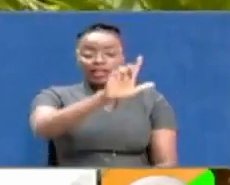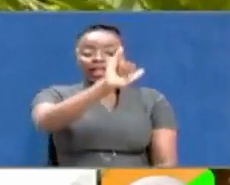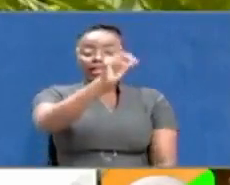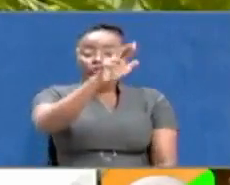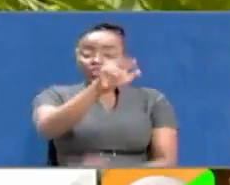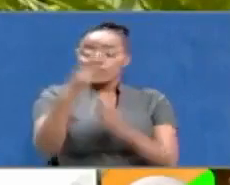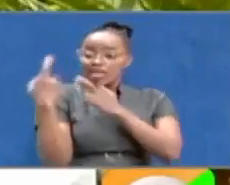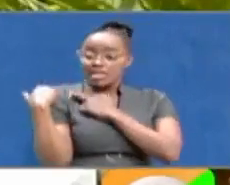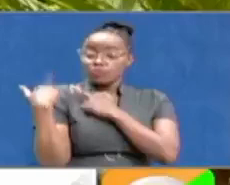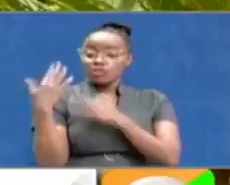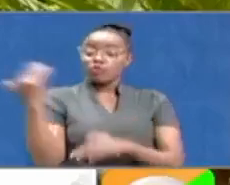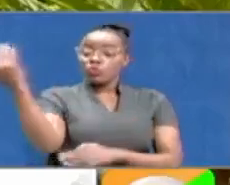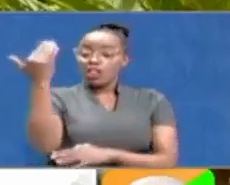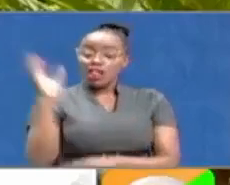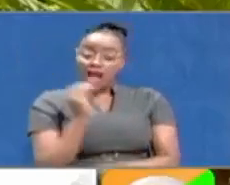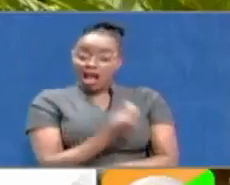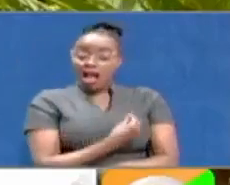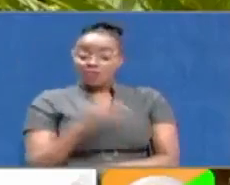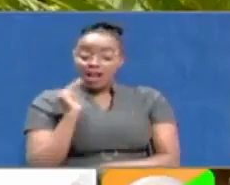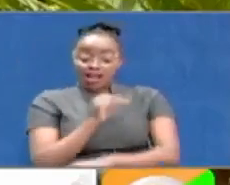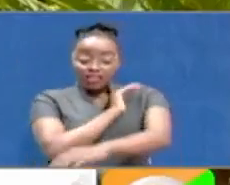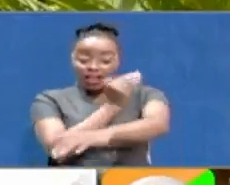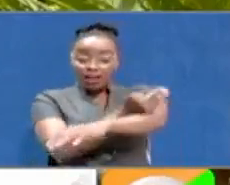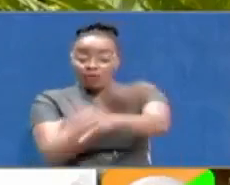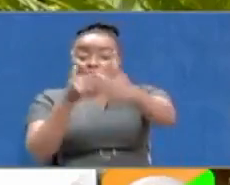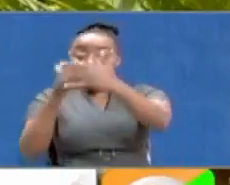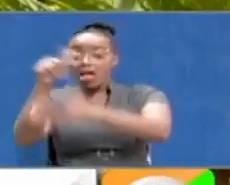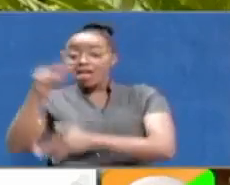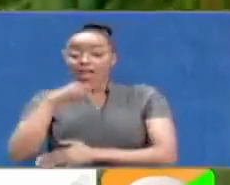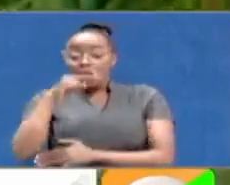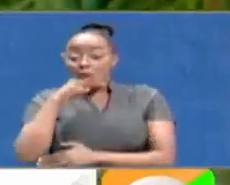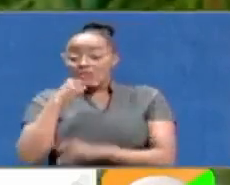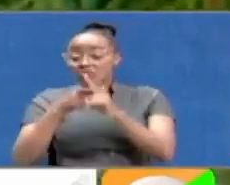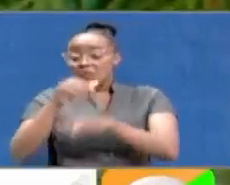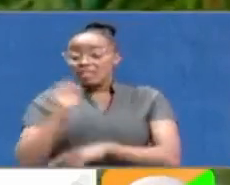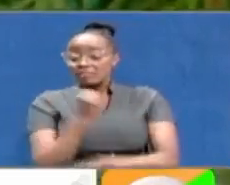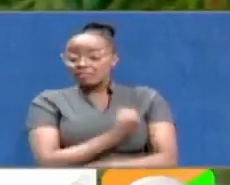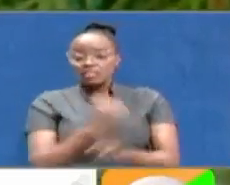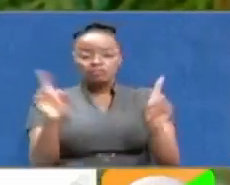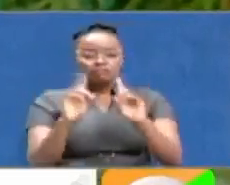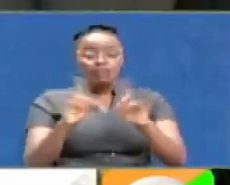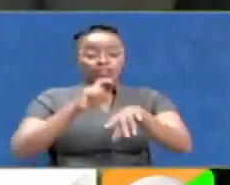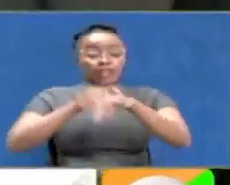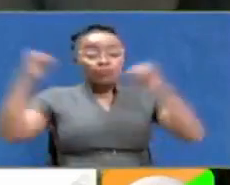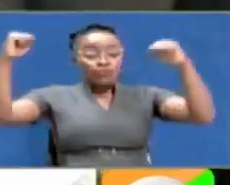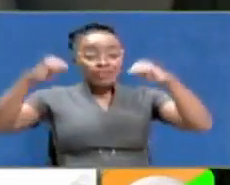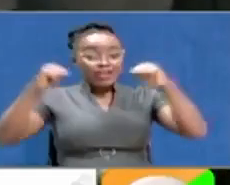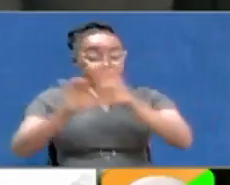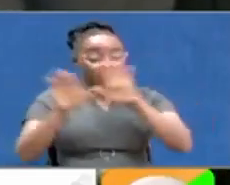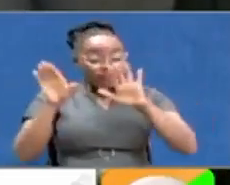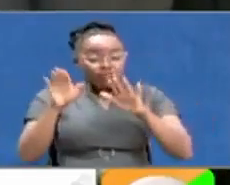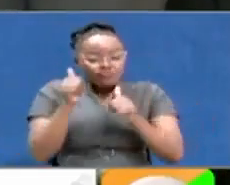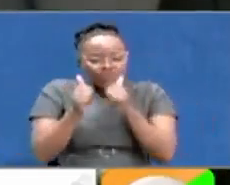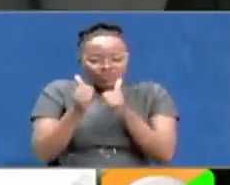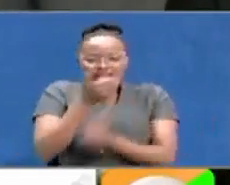our views, but we are not saying we have the capacity to close other views of other senators. Once we agree what is the best,